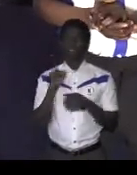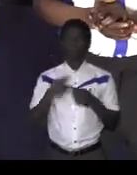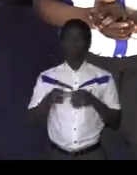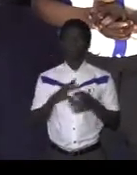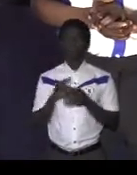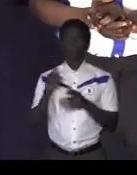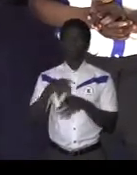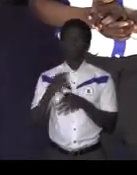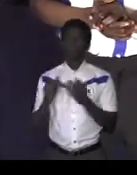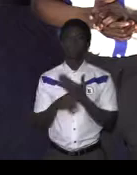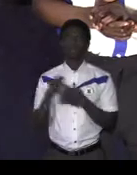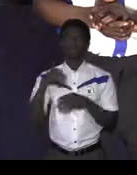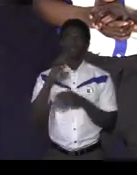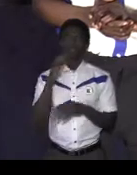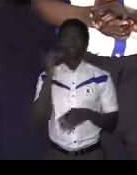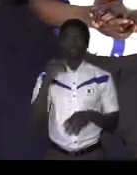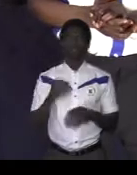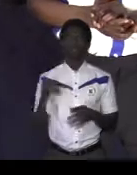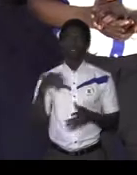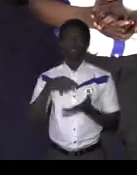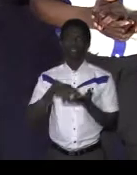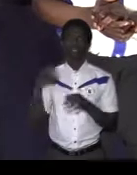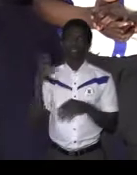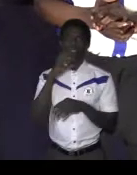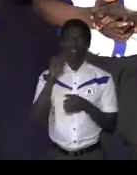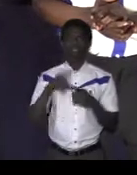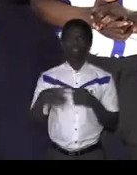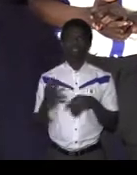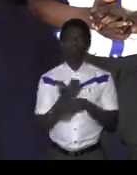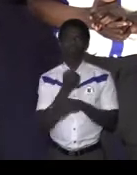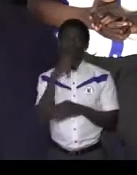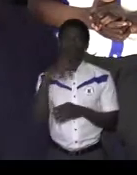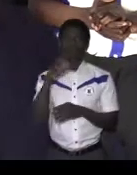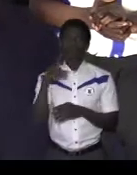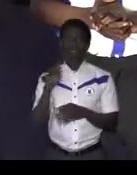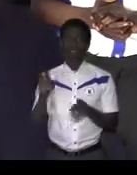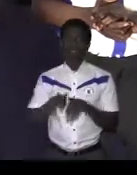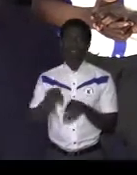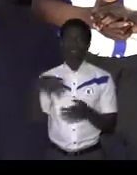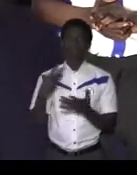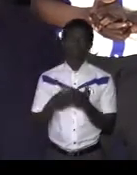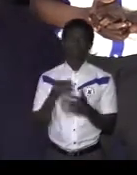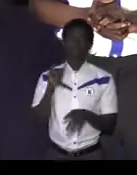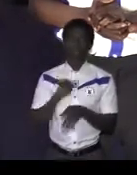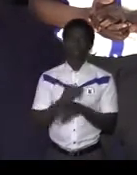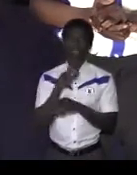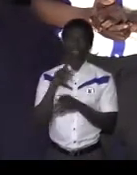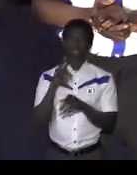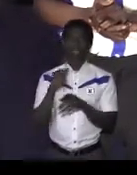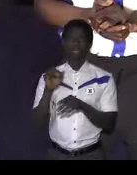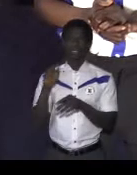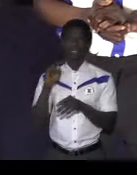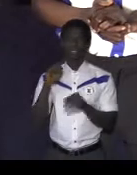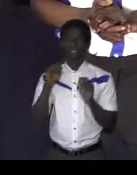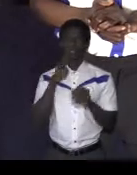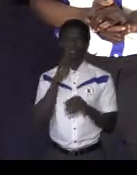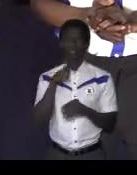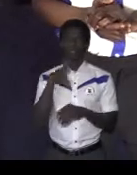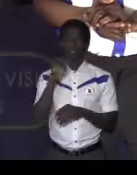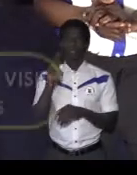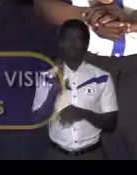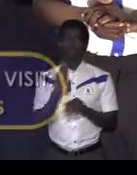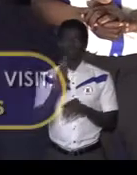The Classroom, in your home. They stand a chance to win amazing prizes as well. That link for the online assessment can be found